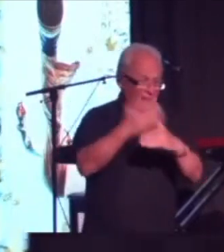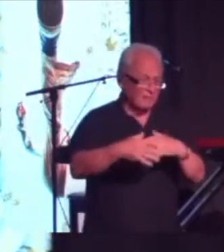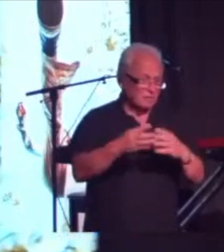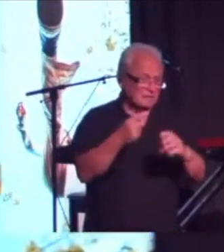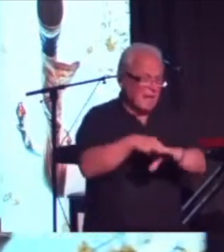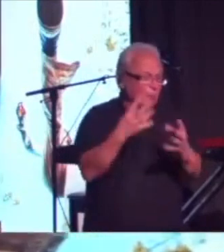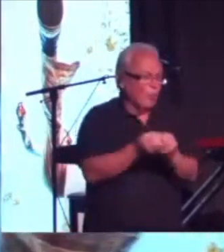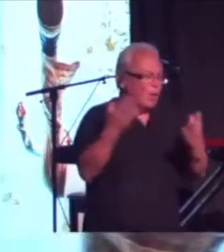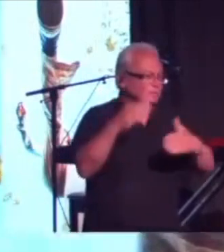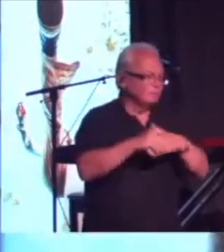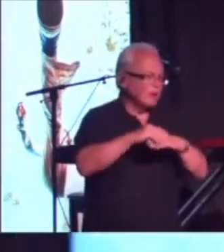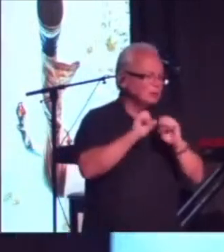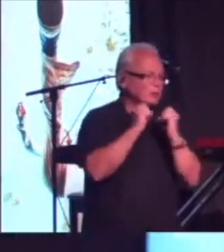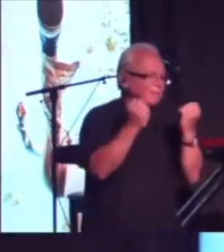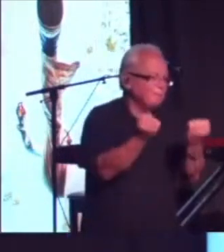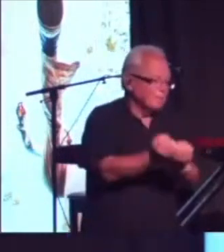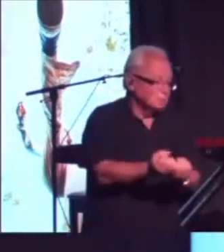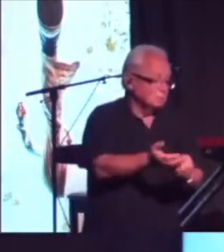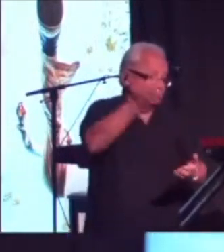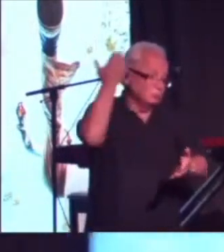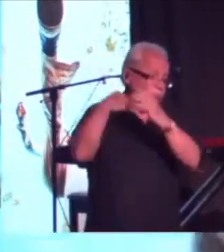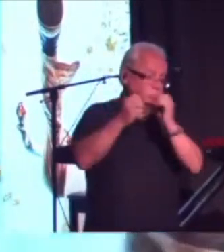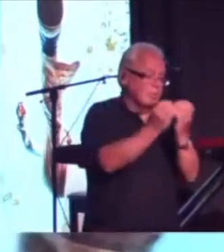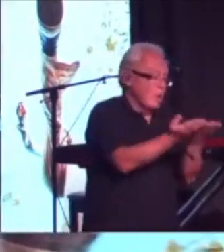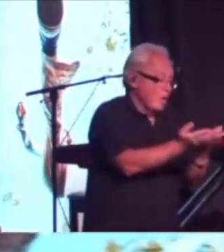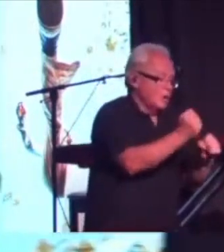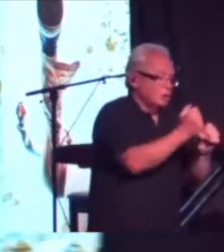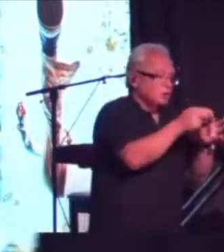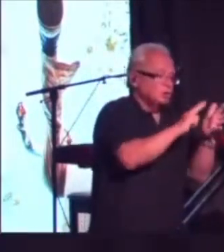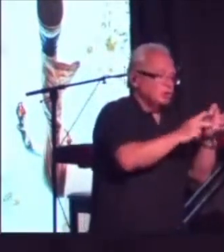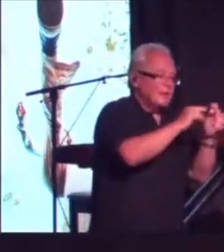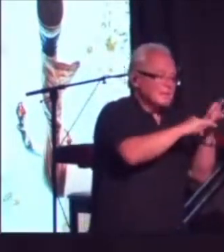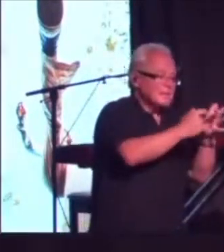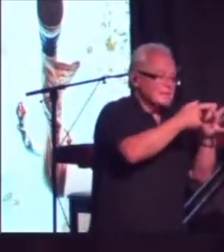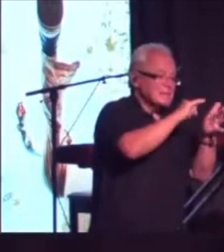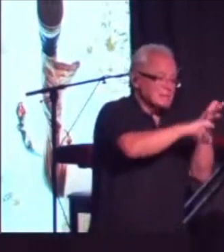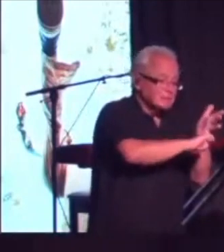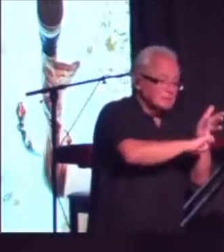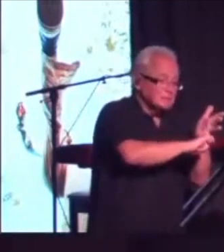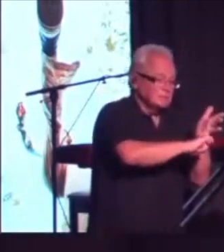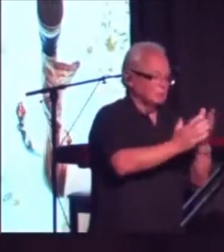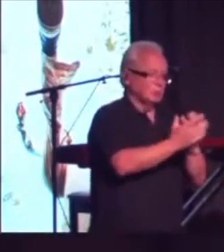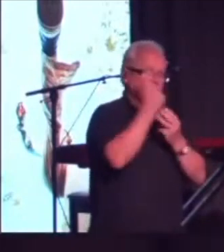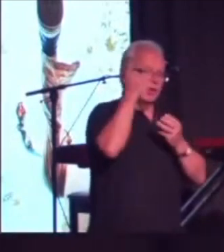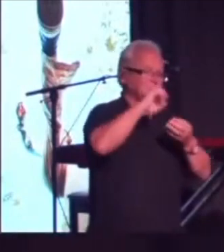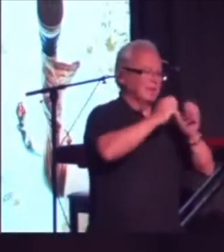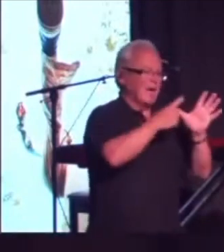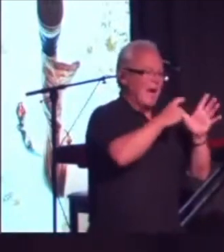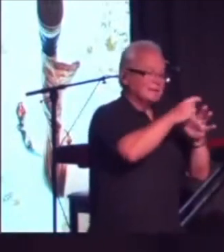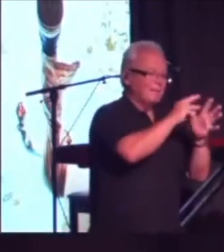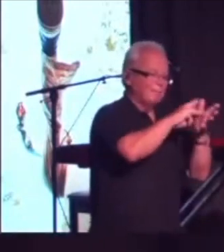bit, but back in Genesis, remember that God made Adam, and he made Adam in a state of perfection, and he said that it wasn't